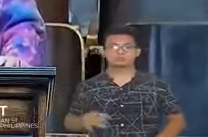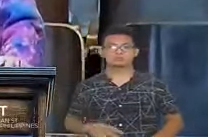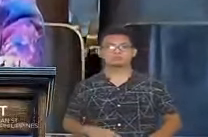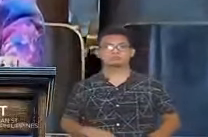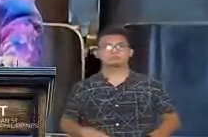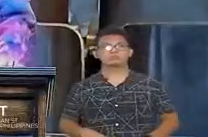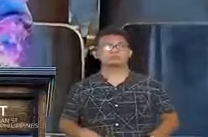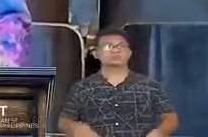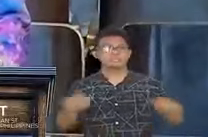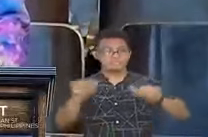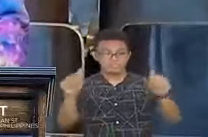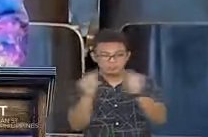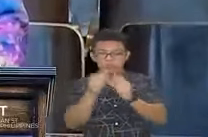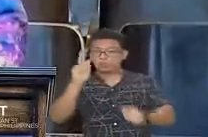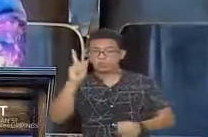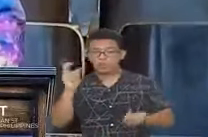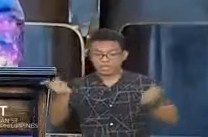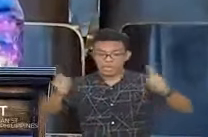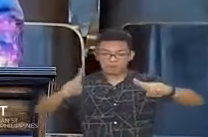opera, nasa